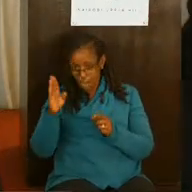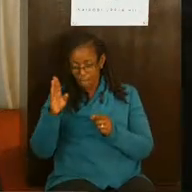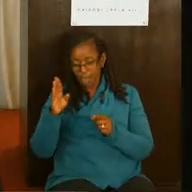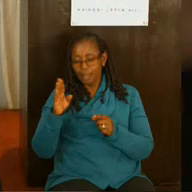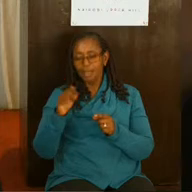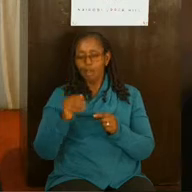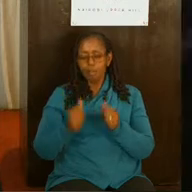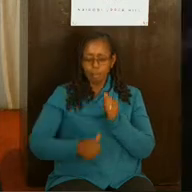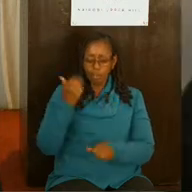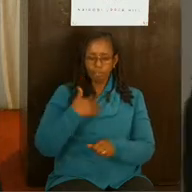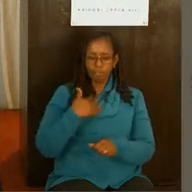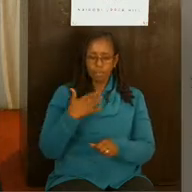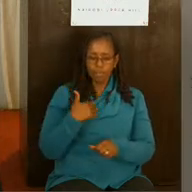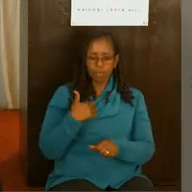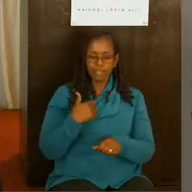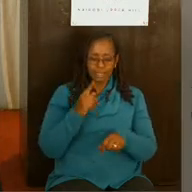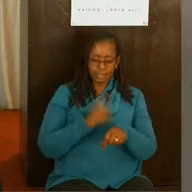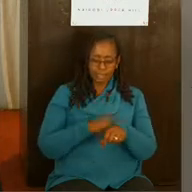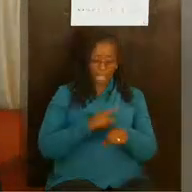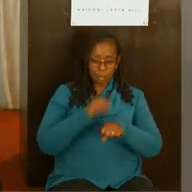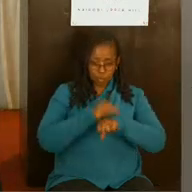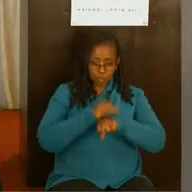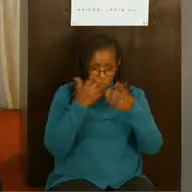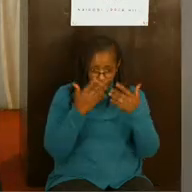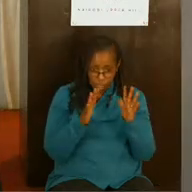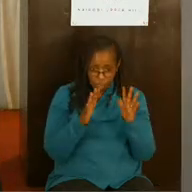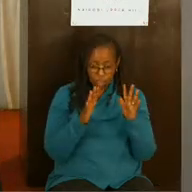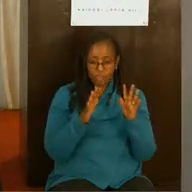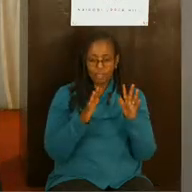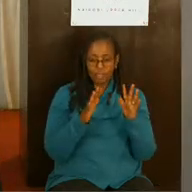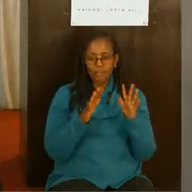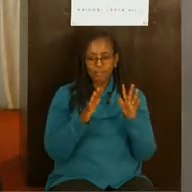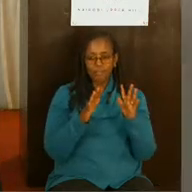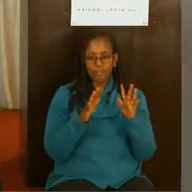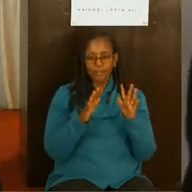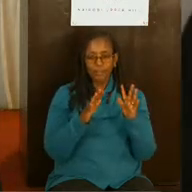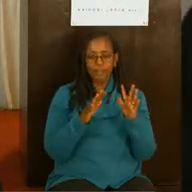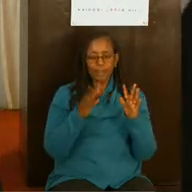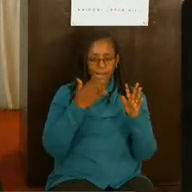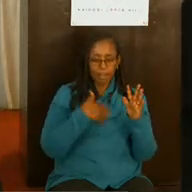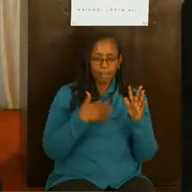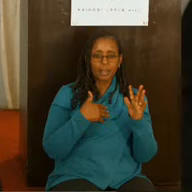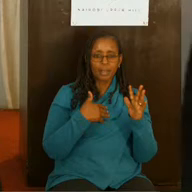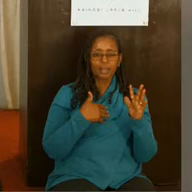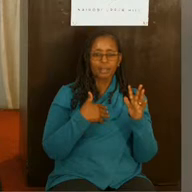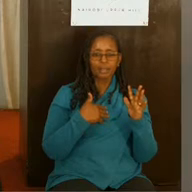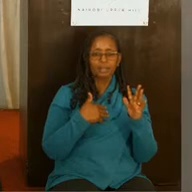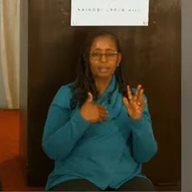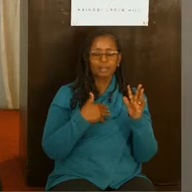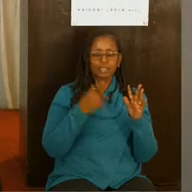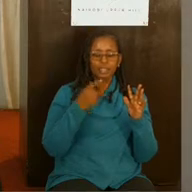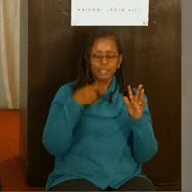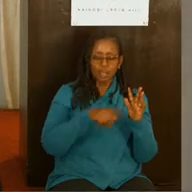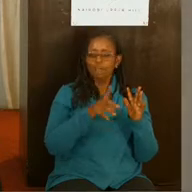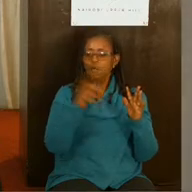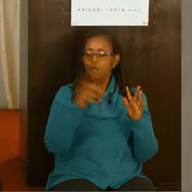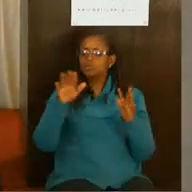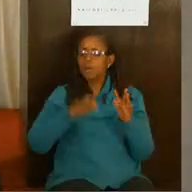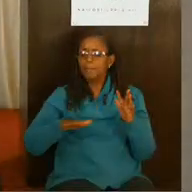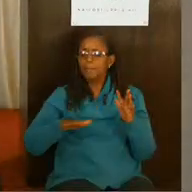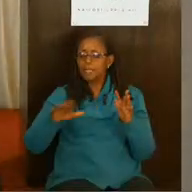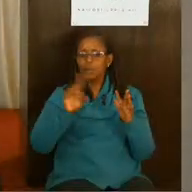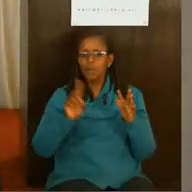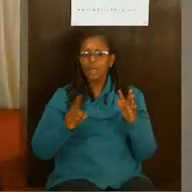after school that's the only other opportunity apart from the workshops you come that people naturally take themselves to a place